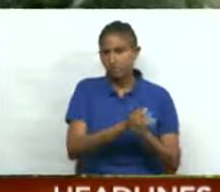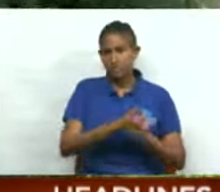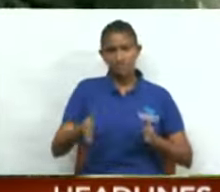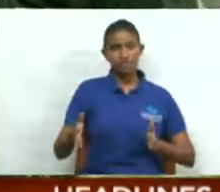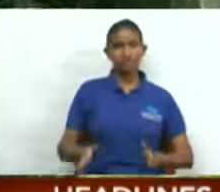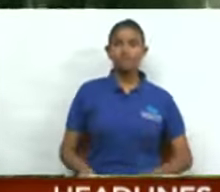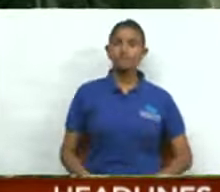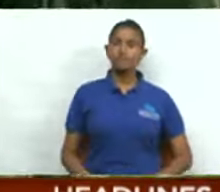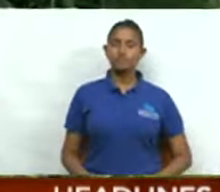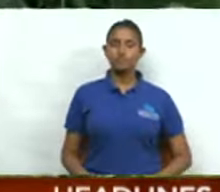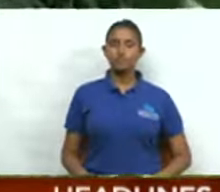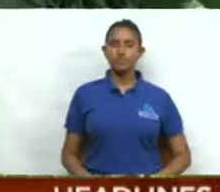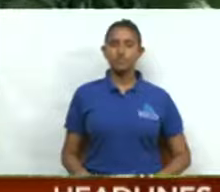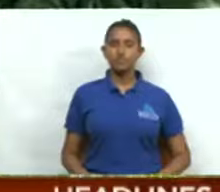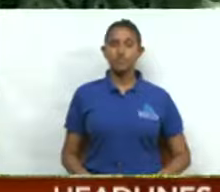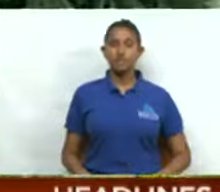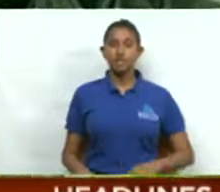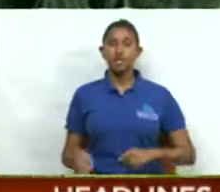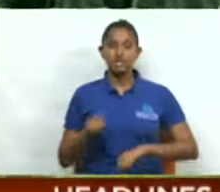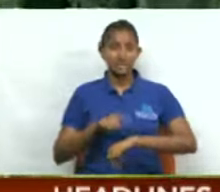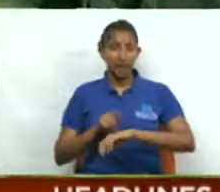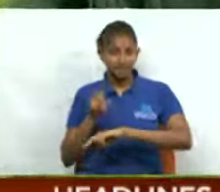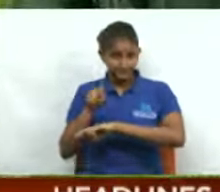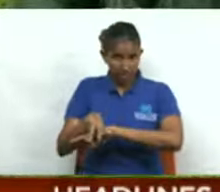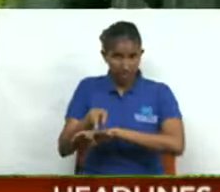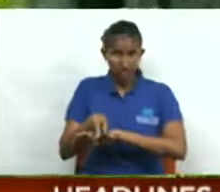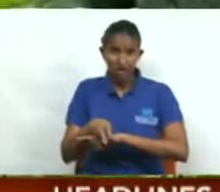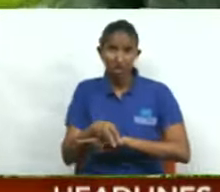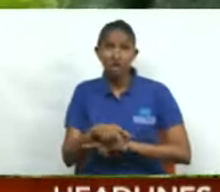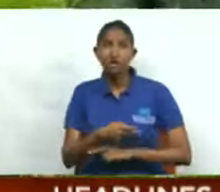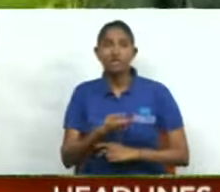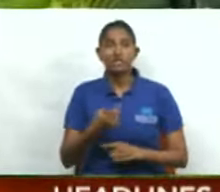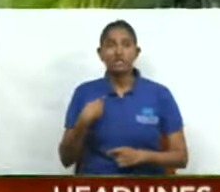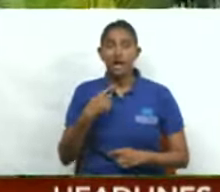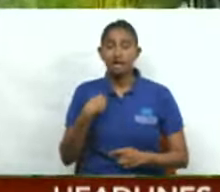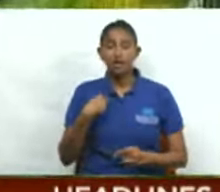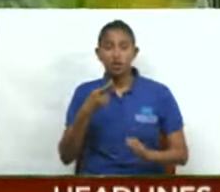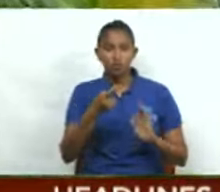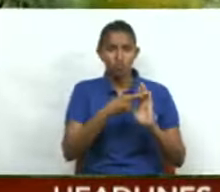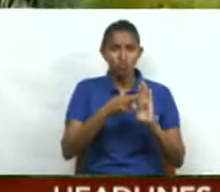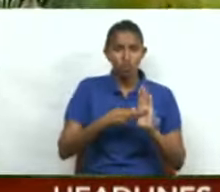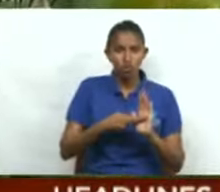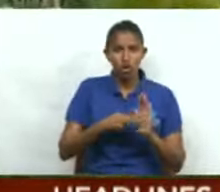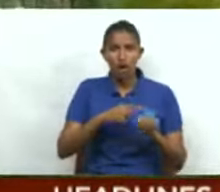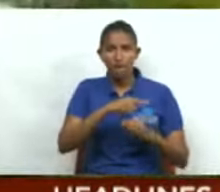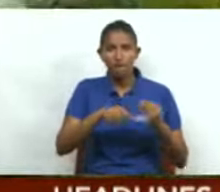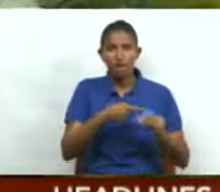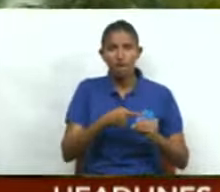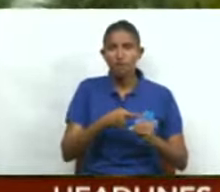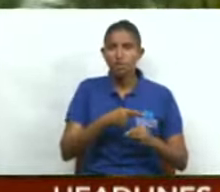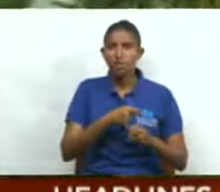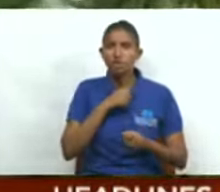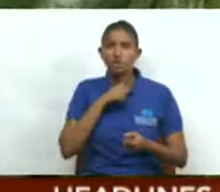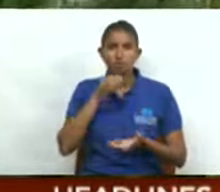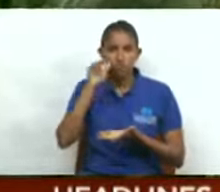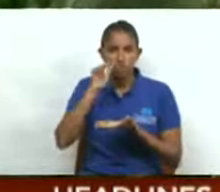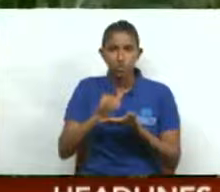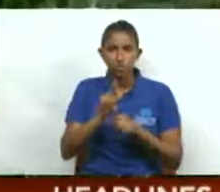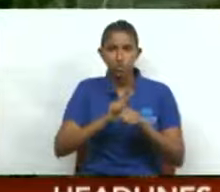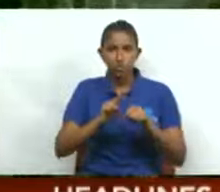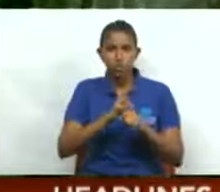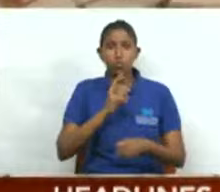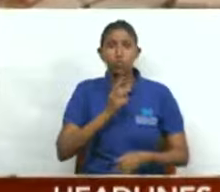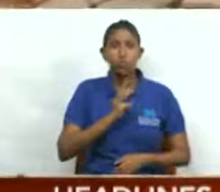As the clock struck midnight, a water restriction mandated by law came into effect, aiming at conservation